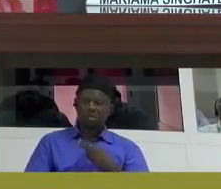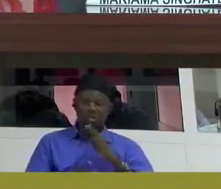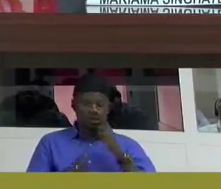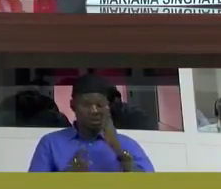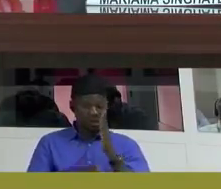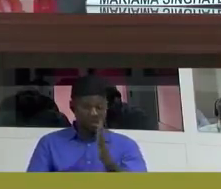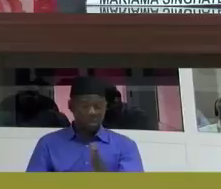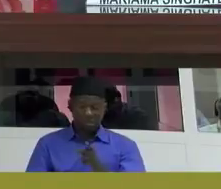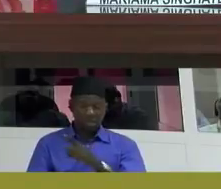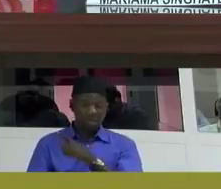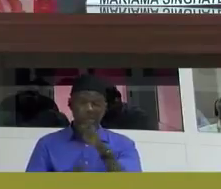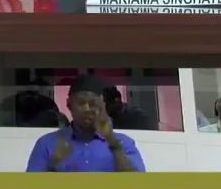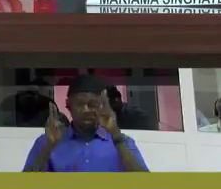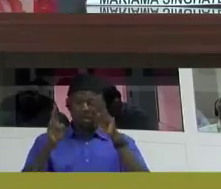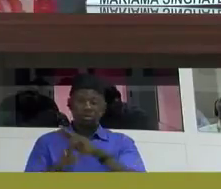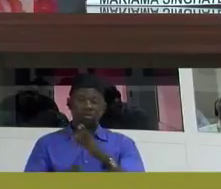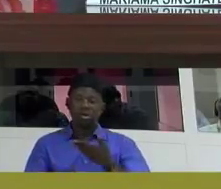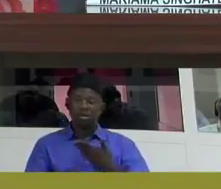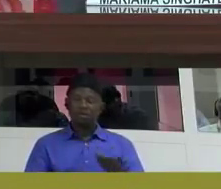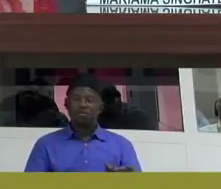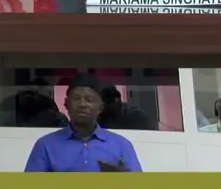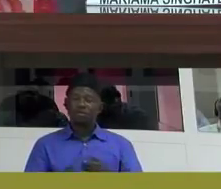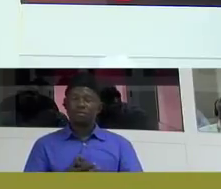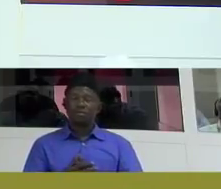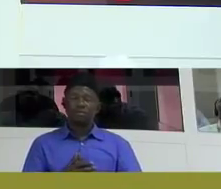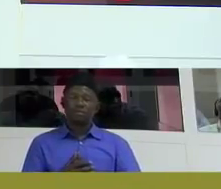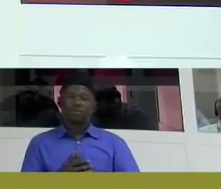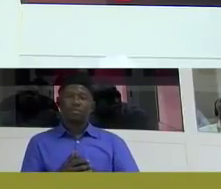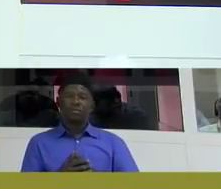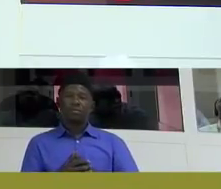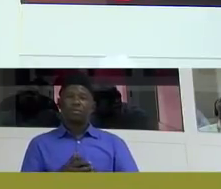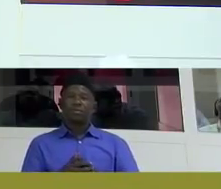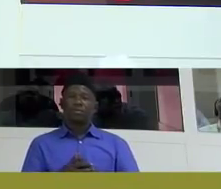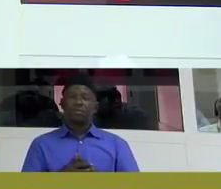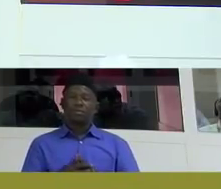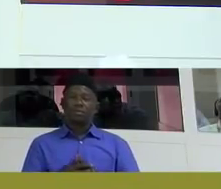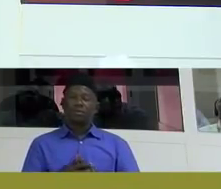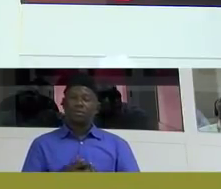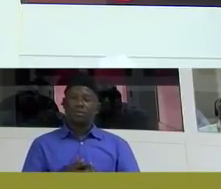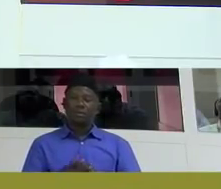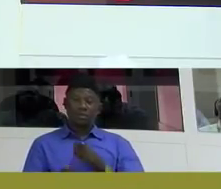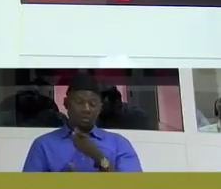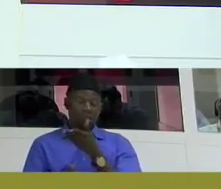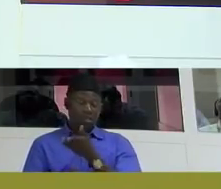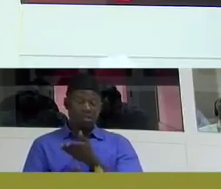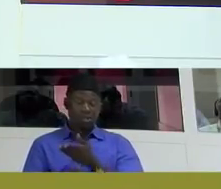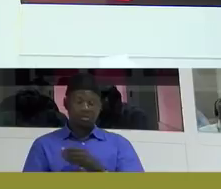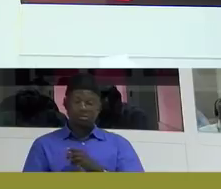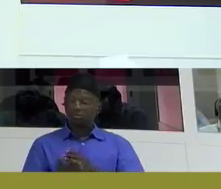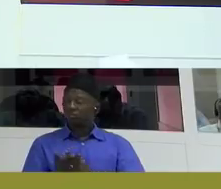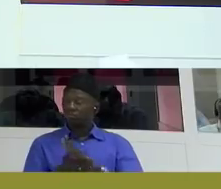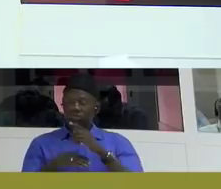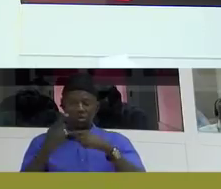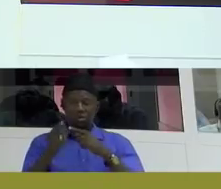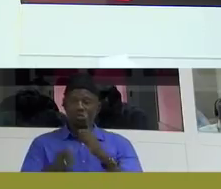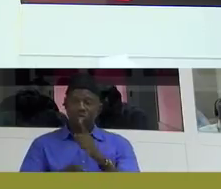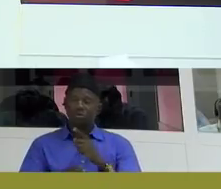have. It is there throughout, and that is one of the characteristics